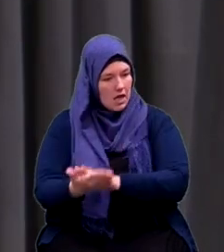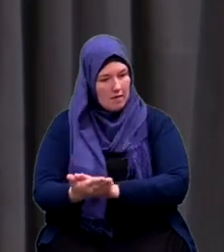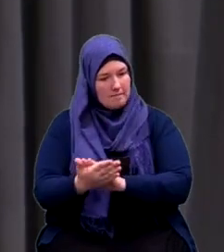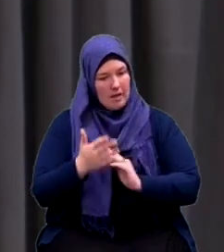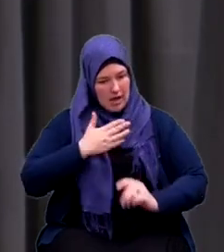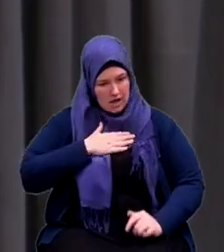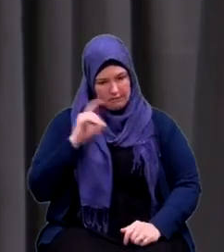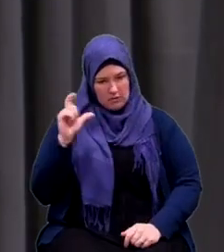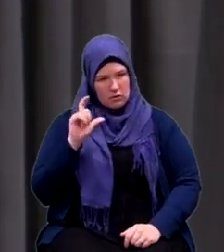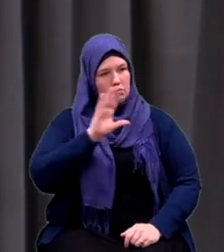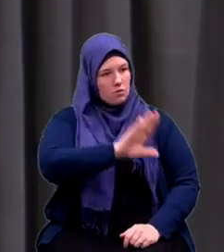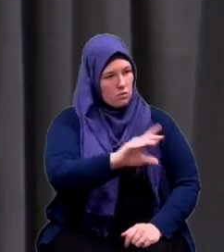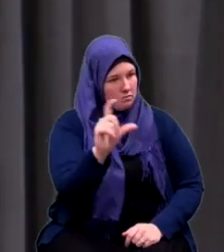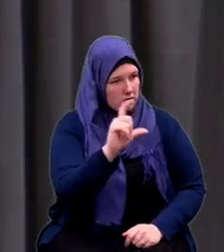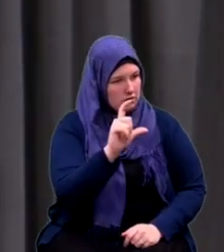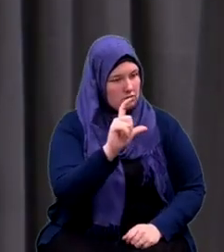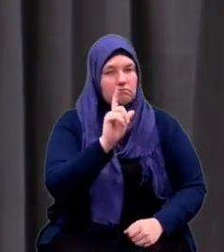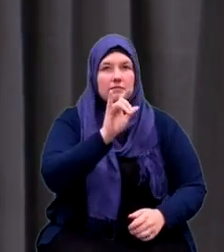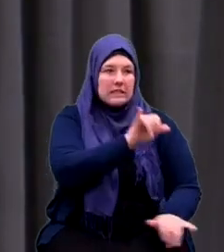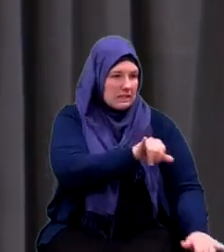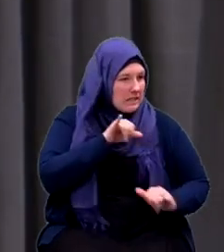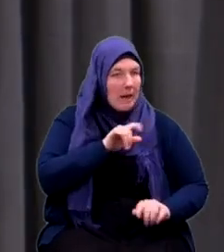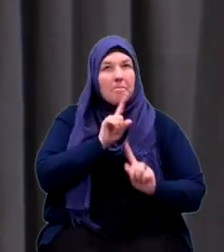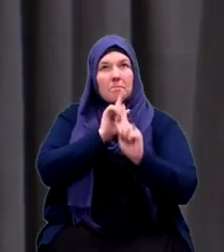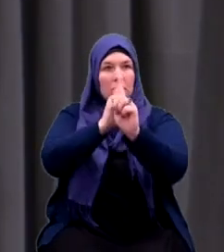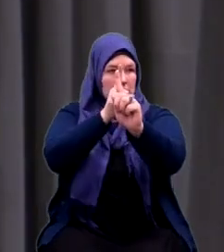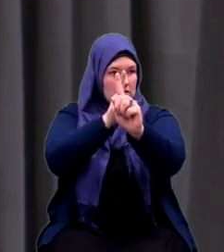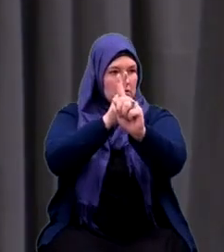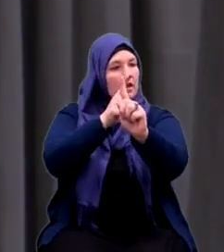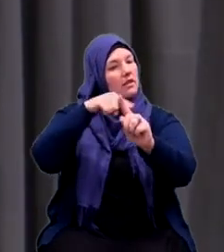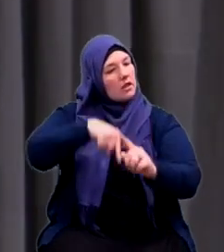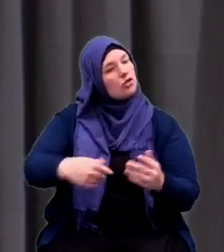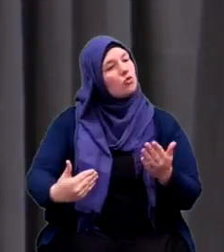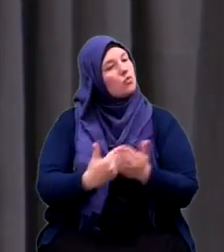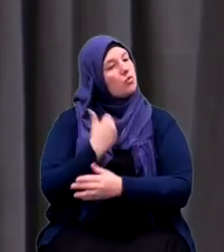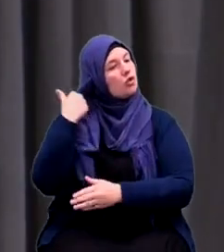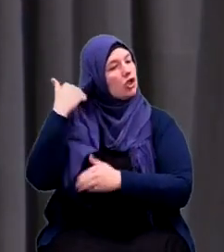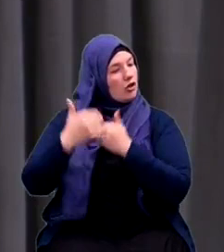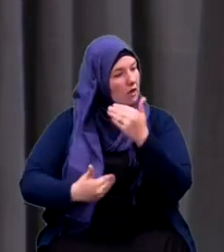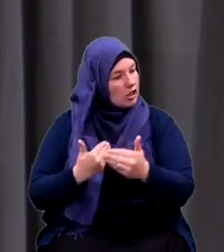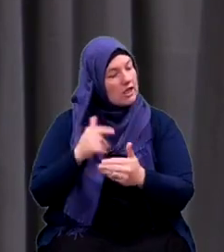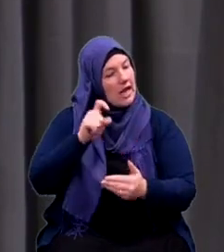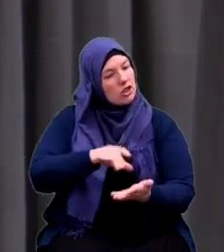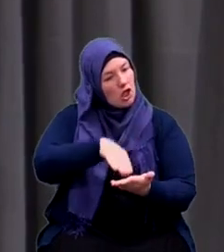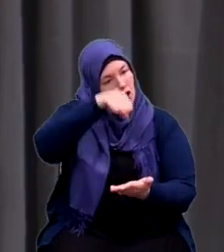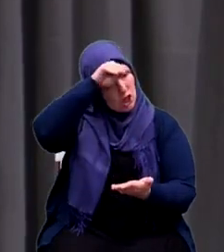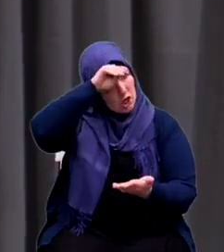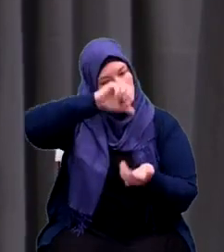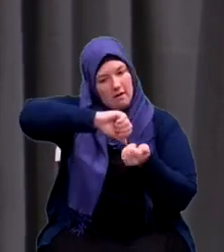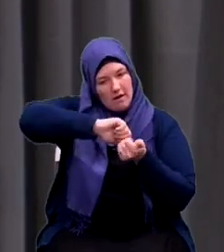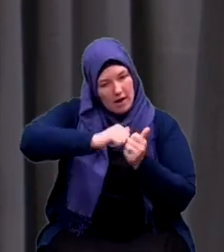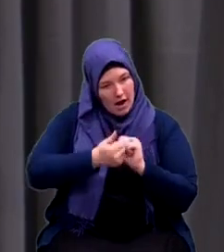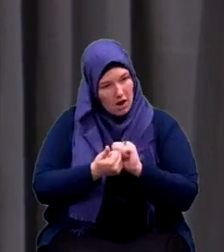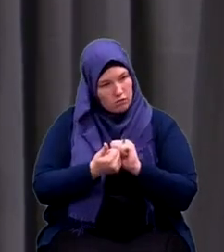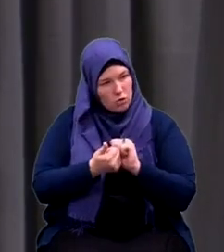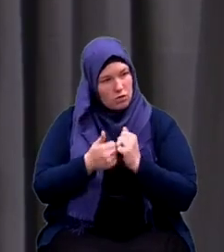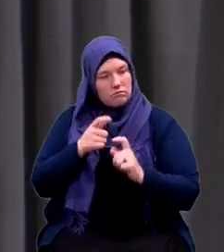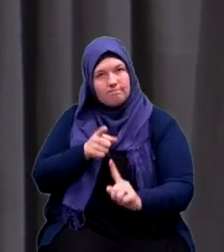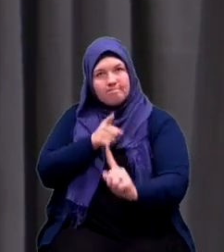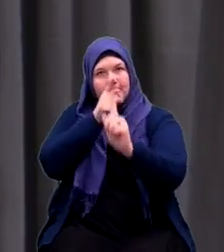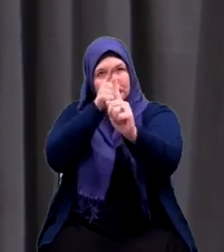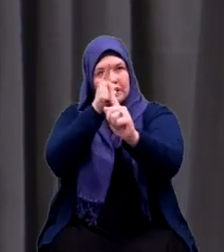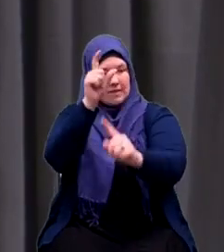Muslims. So this new generation needs to learn how to put Islam